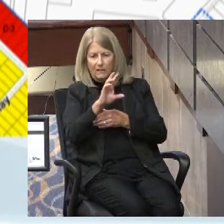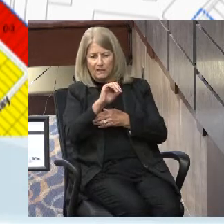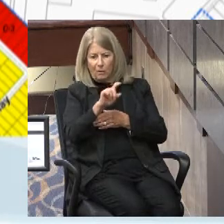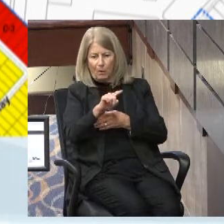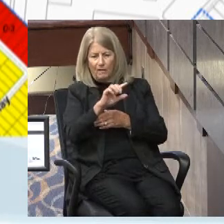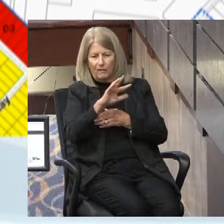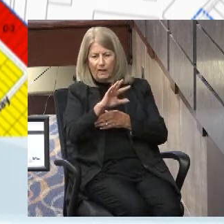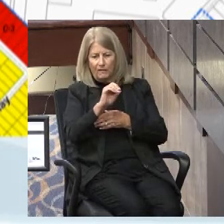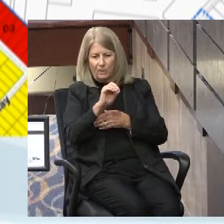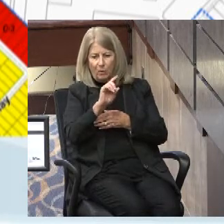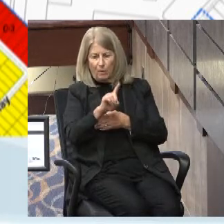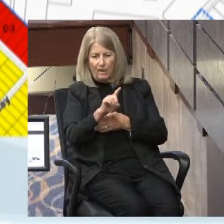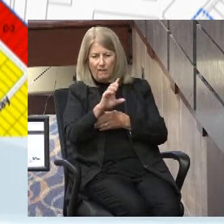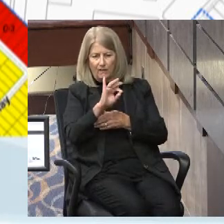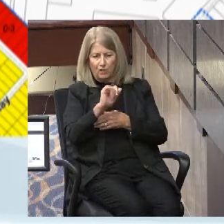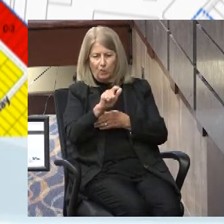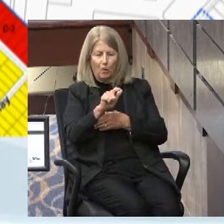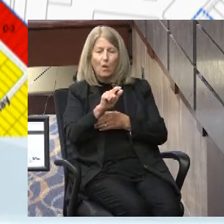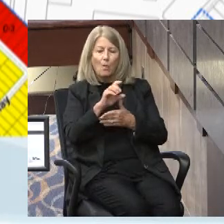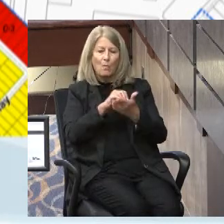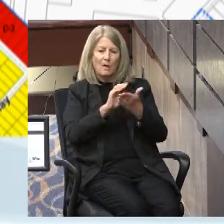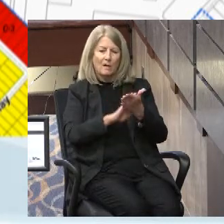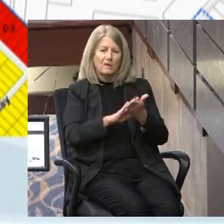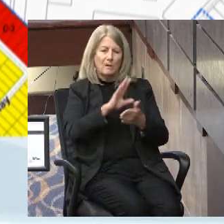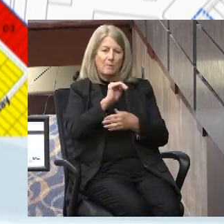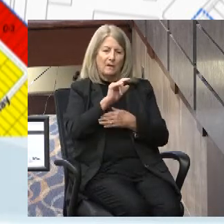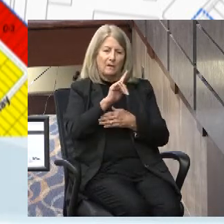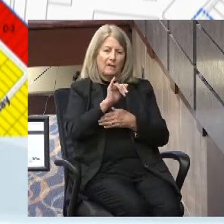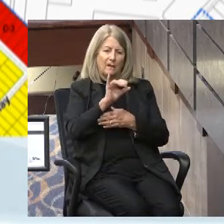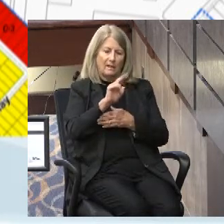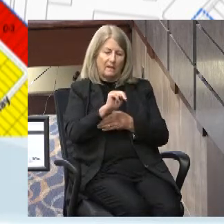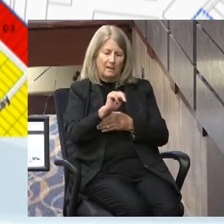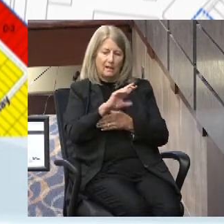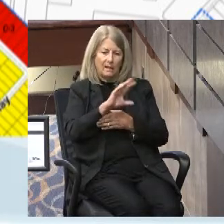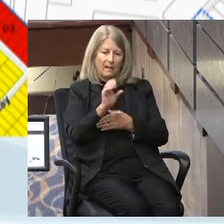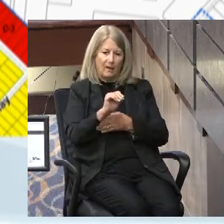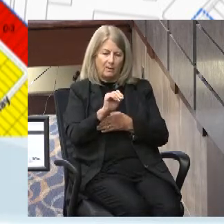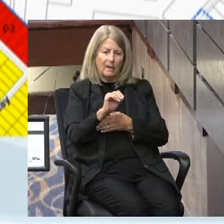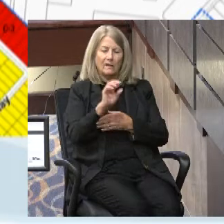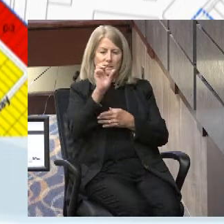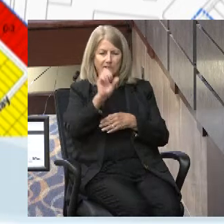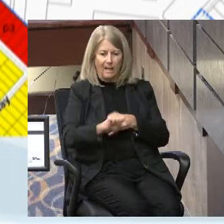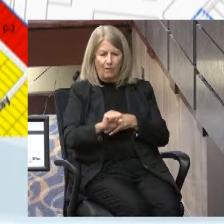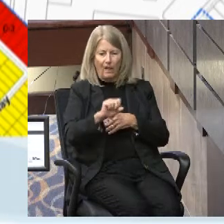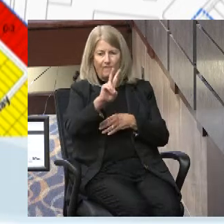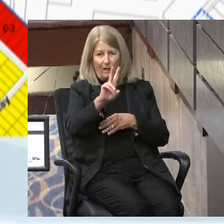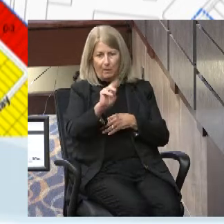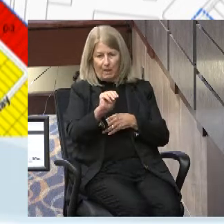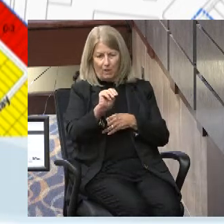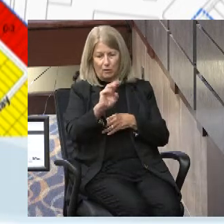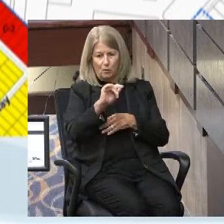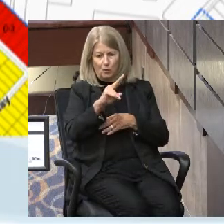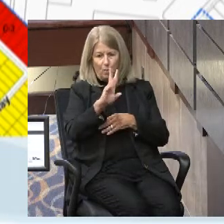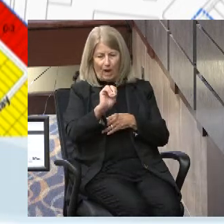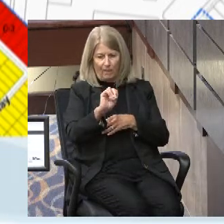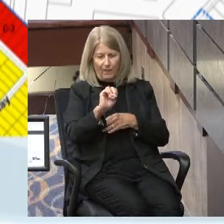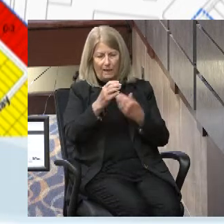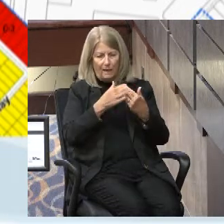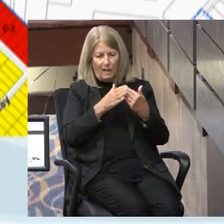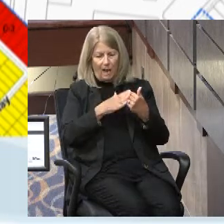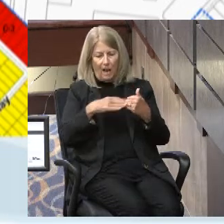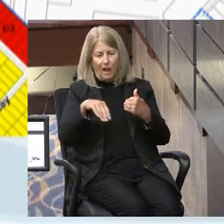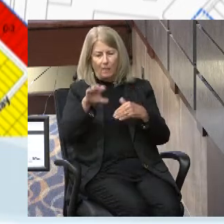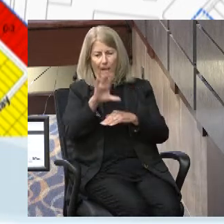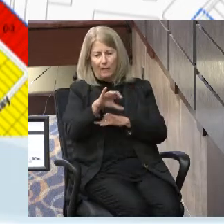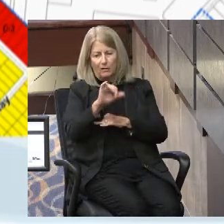2017-01-0501 of the official public records in McLennan County, Texas, located along South Valley Mills Drive to Old Baylor Stadium, between Dutton Avenue